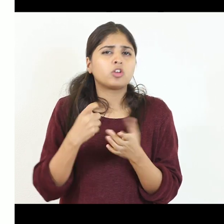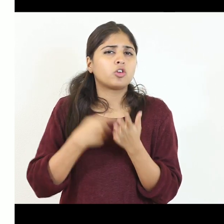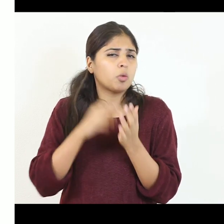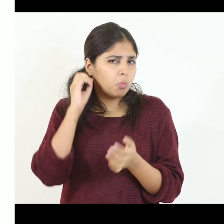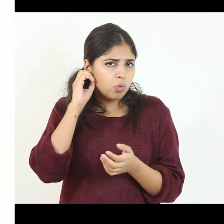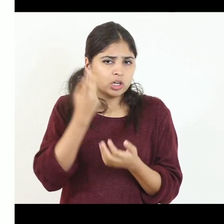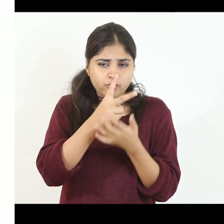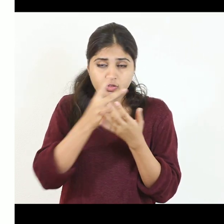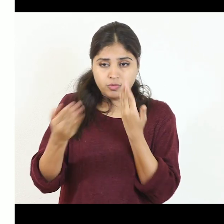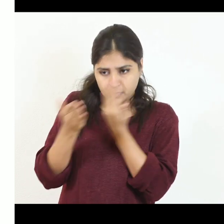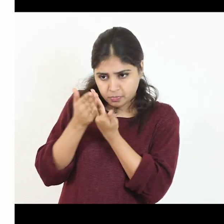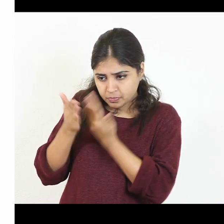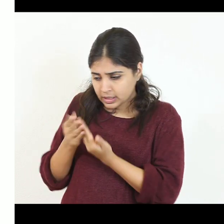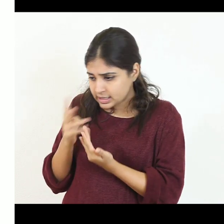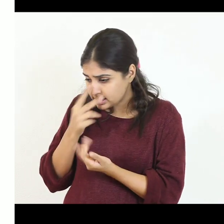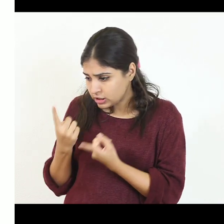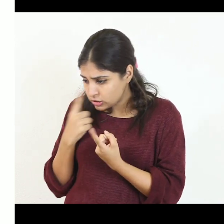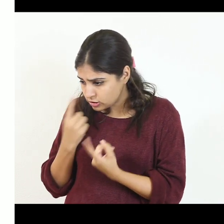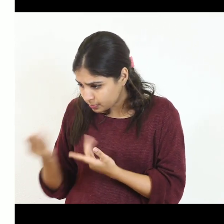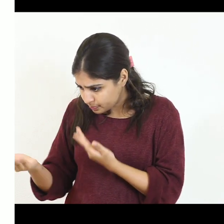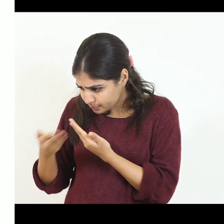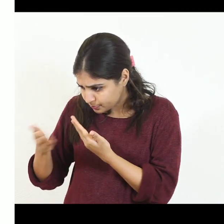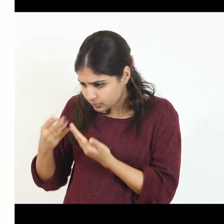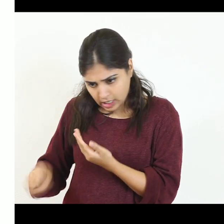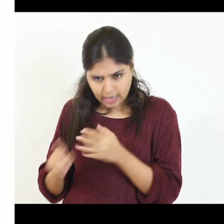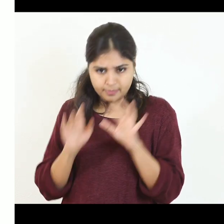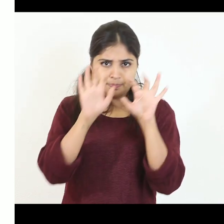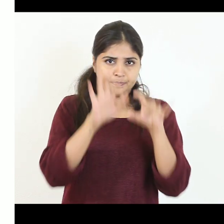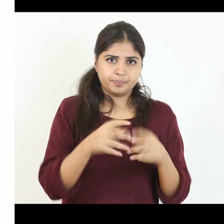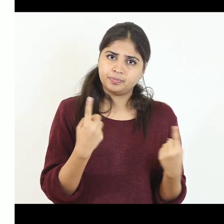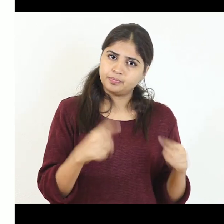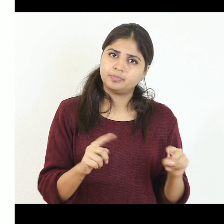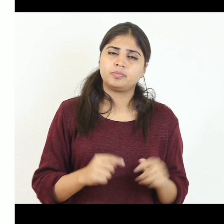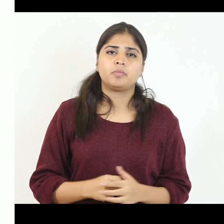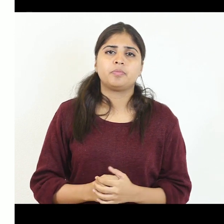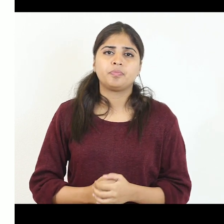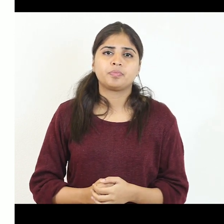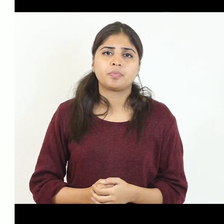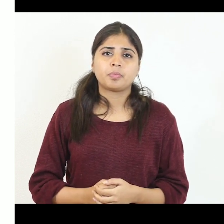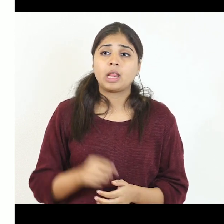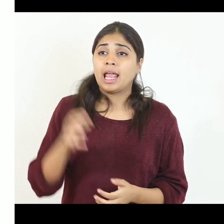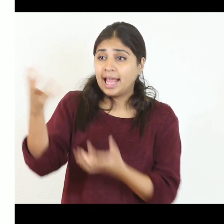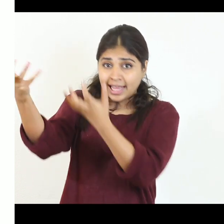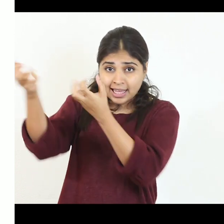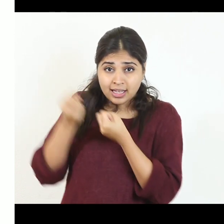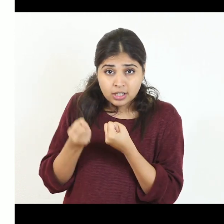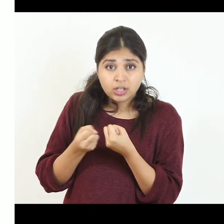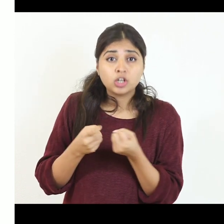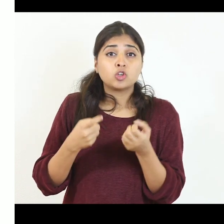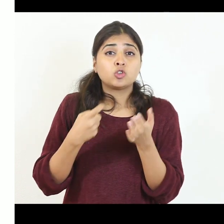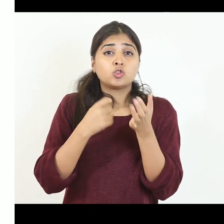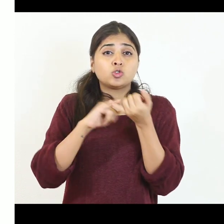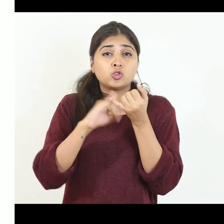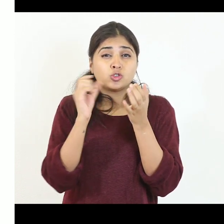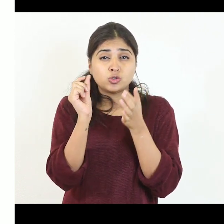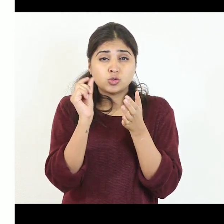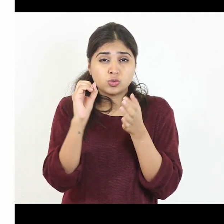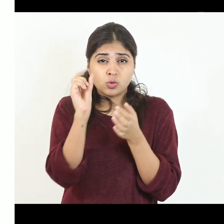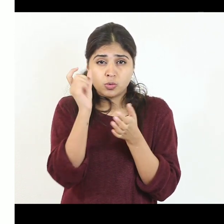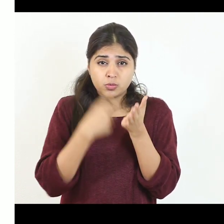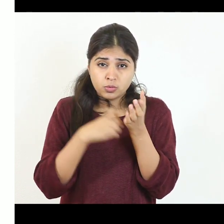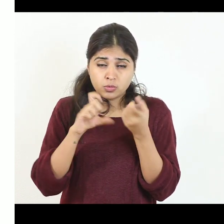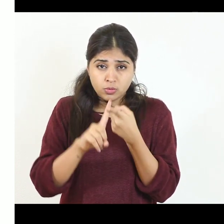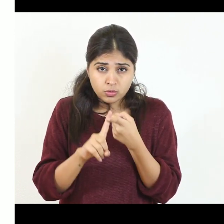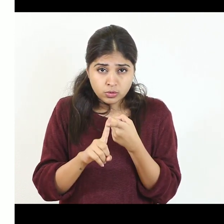Obtains source documents from various departments, public, agencies, etc., and verifies accuracy